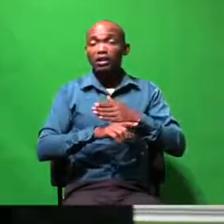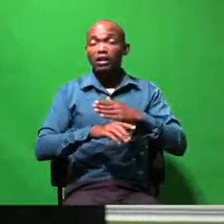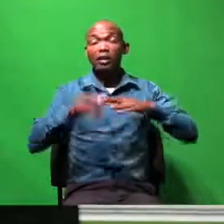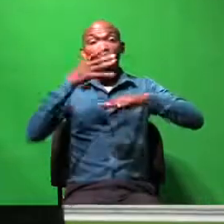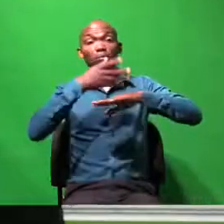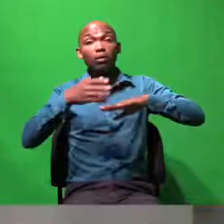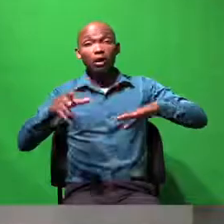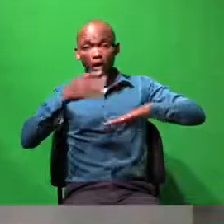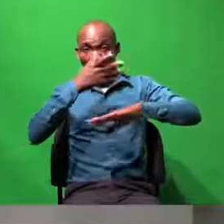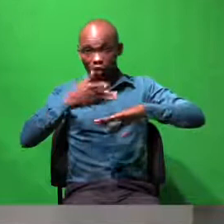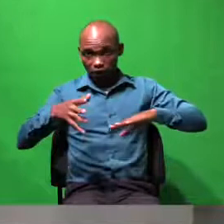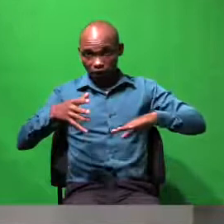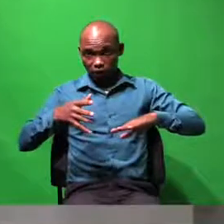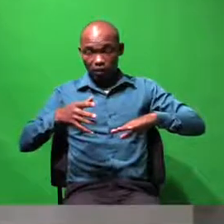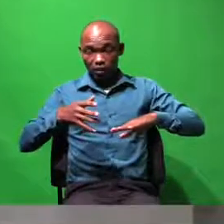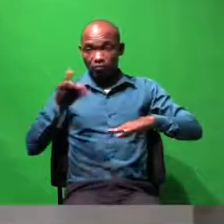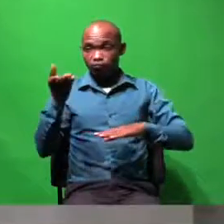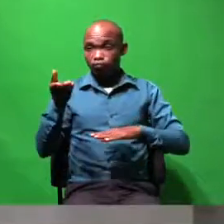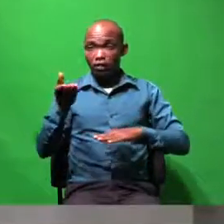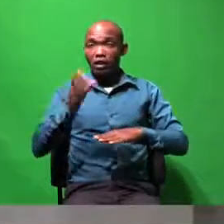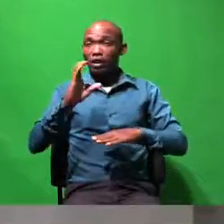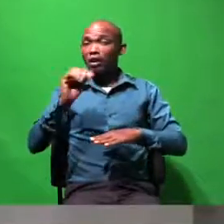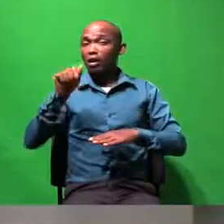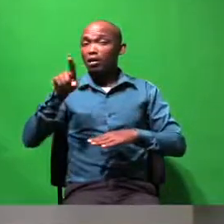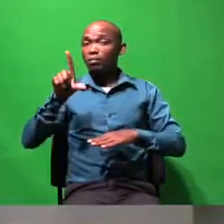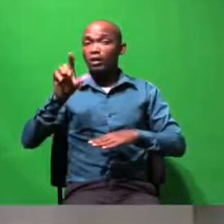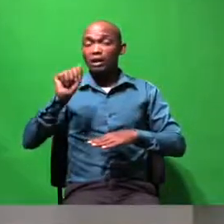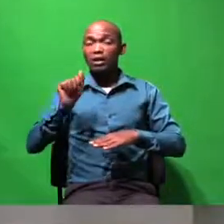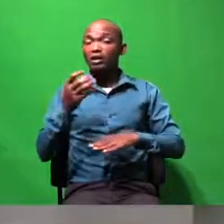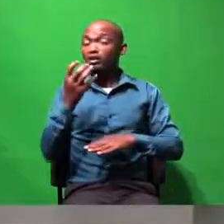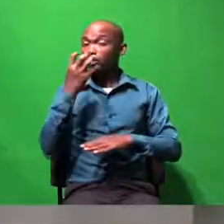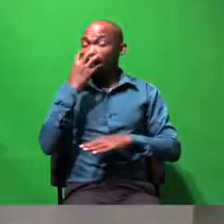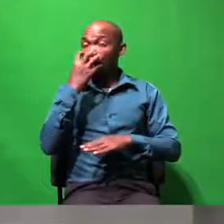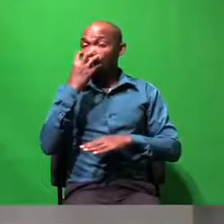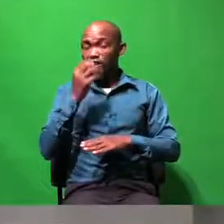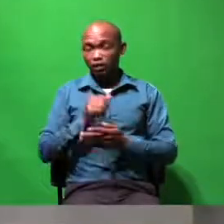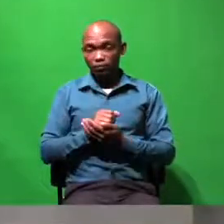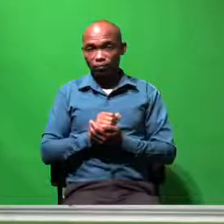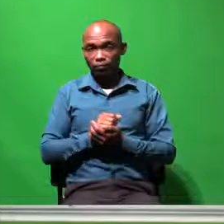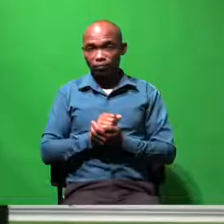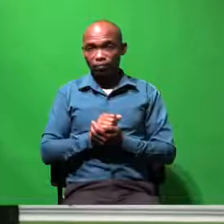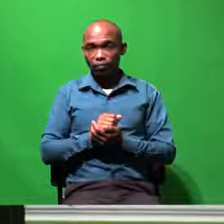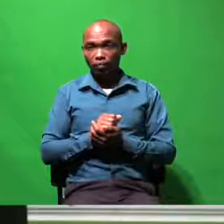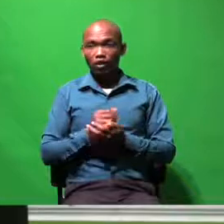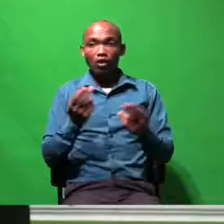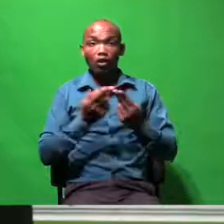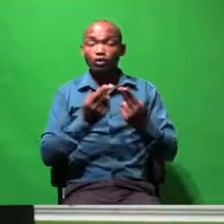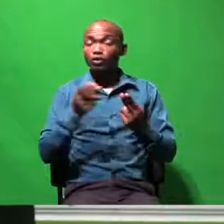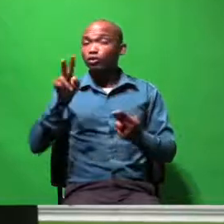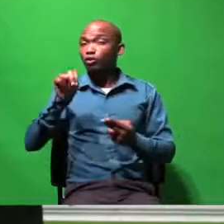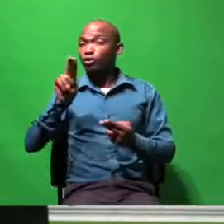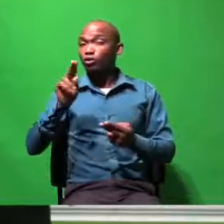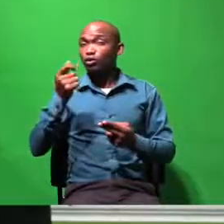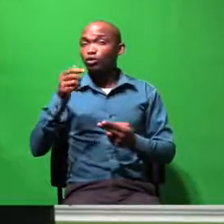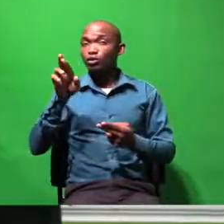that move or carried by this capillary is oxygen. Good. As well, there is a nutrient.